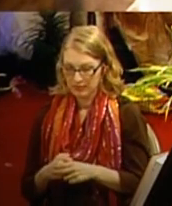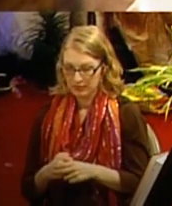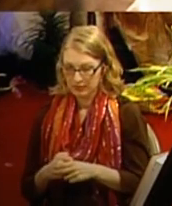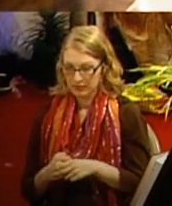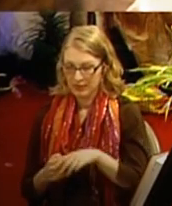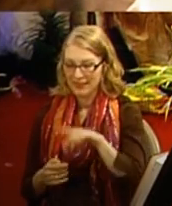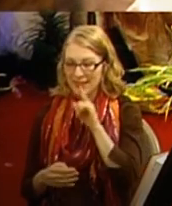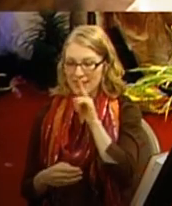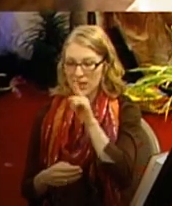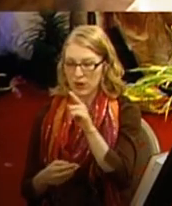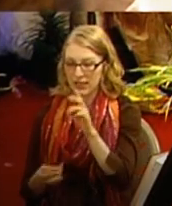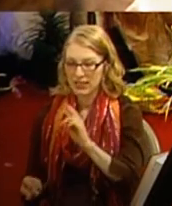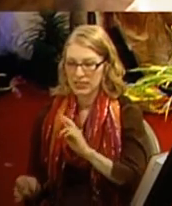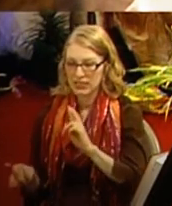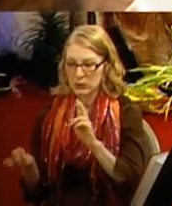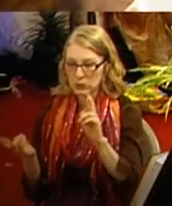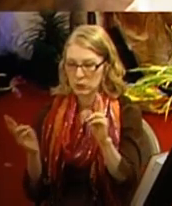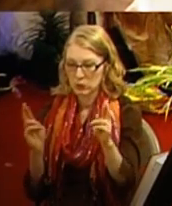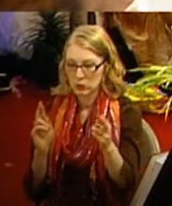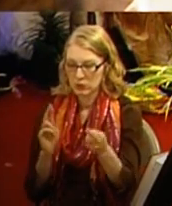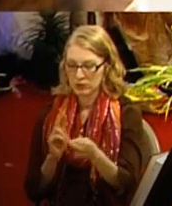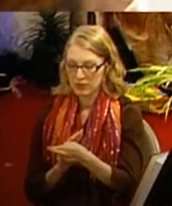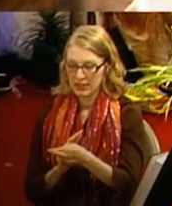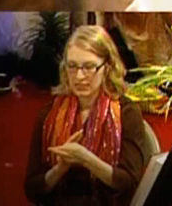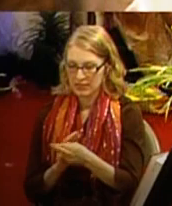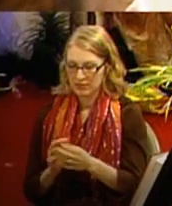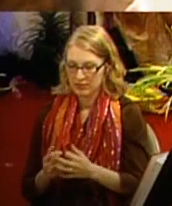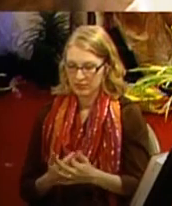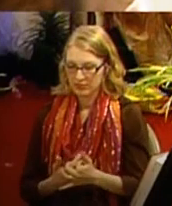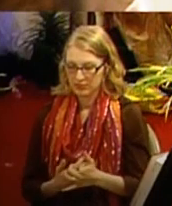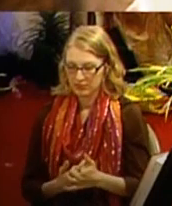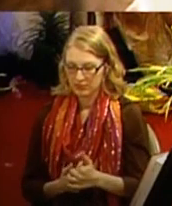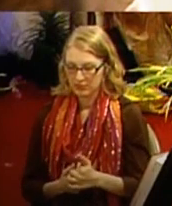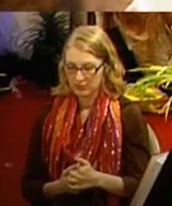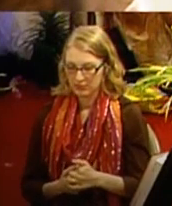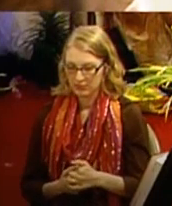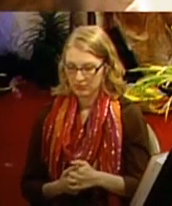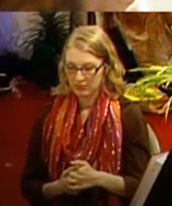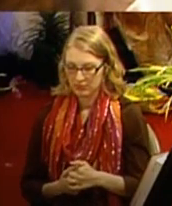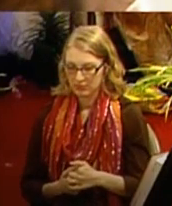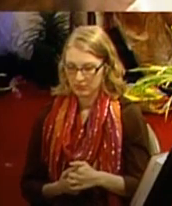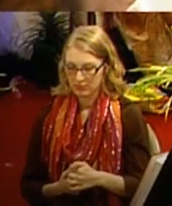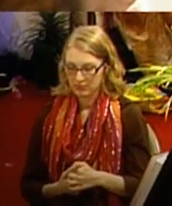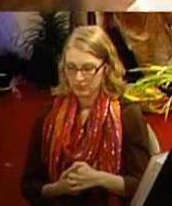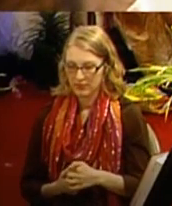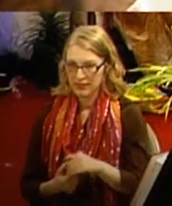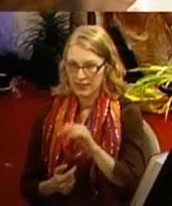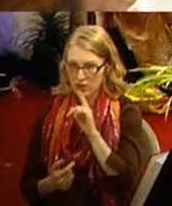There is repentance. There is forgiveness.